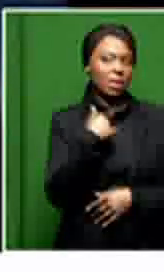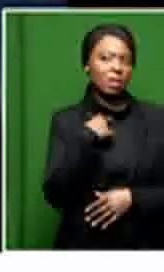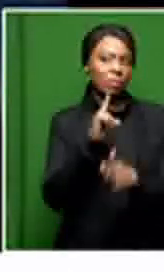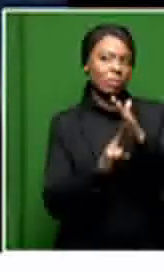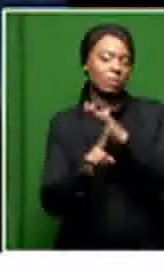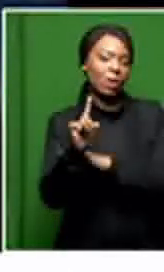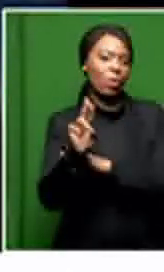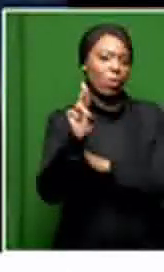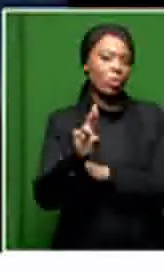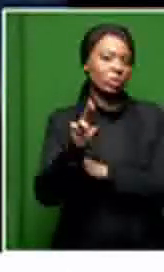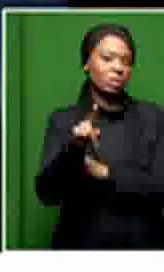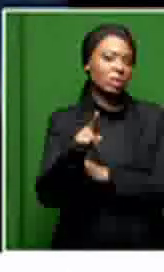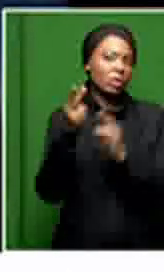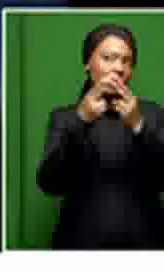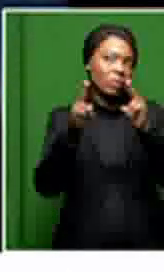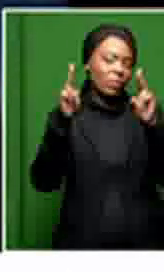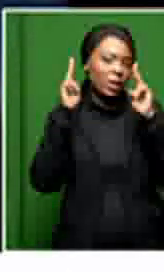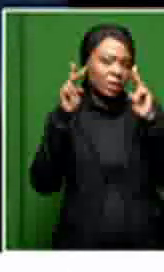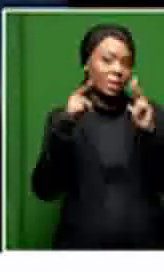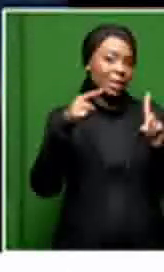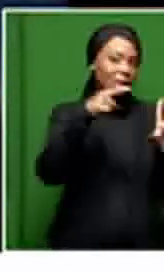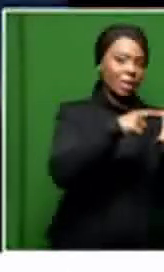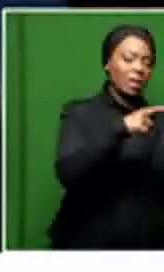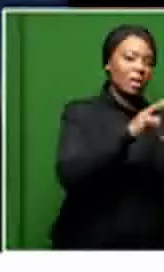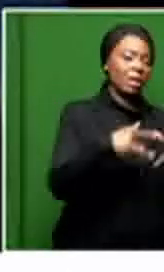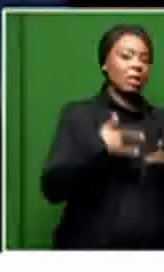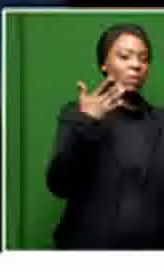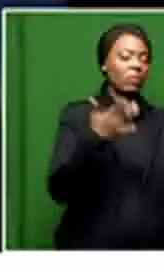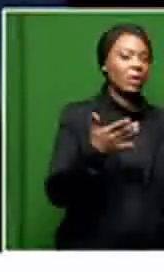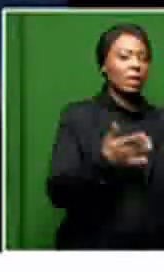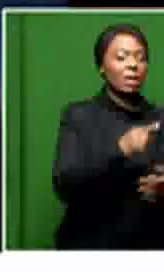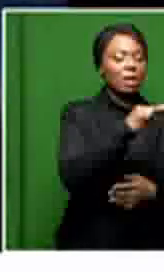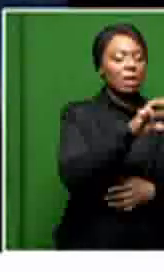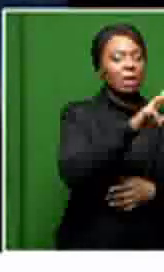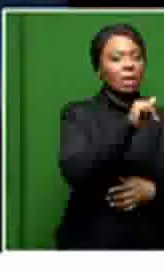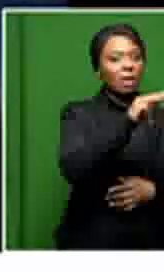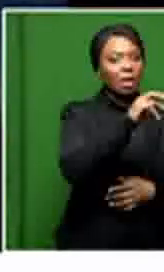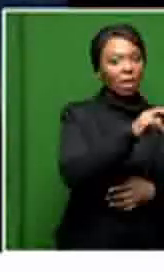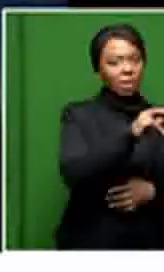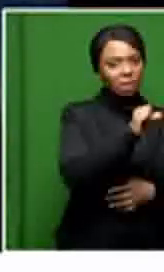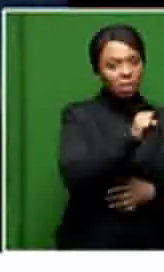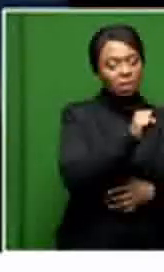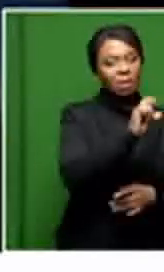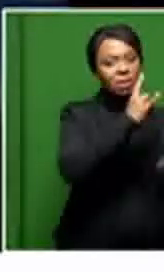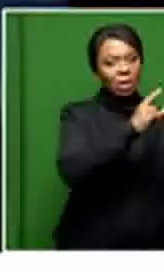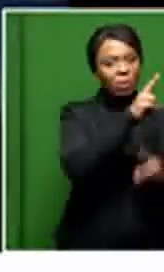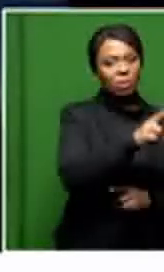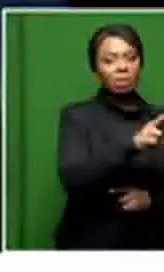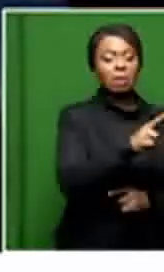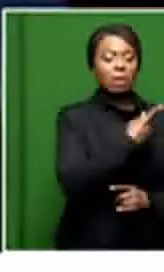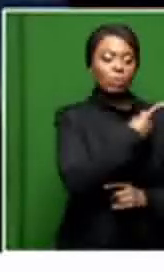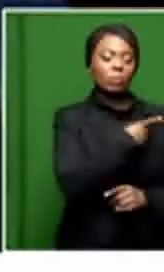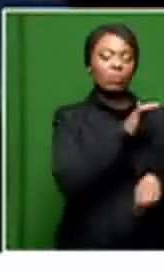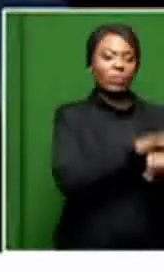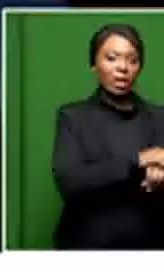student. He lived in Grahamstown at the time, and we just remained friends, and we had a deep passion